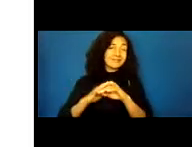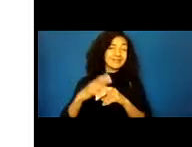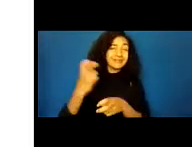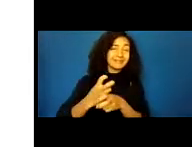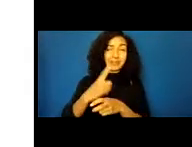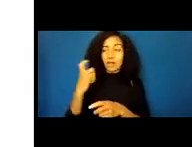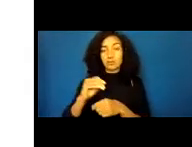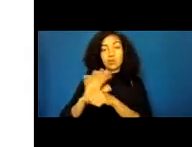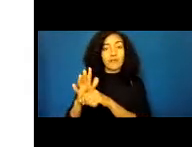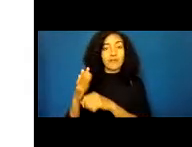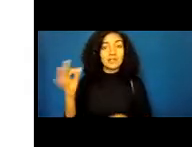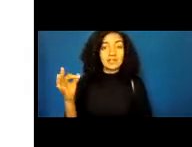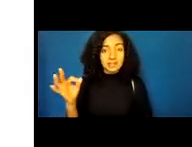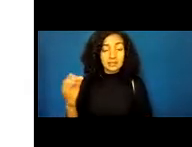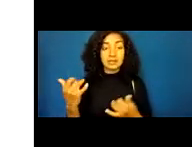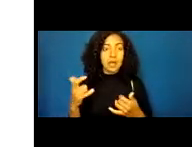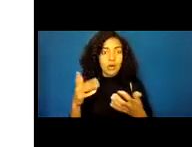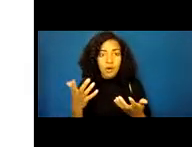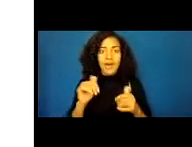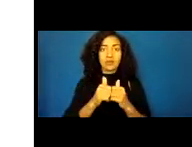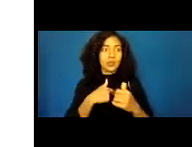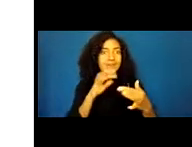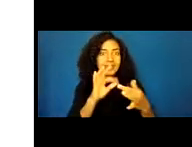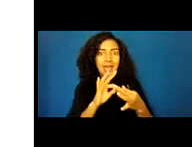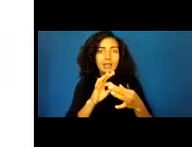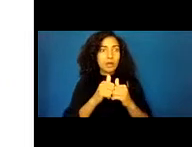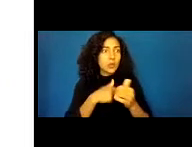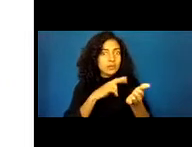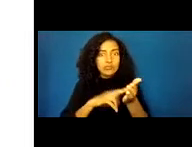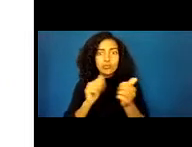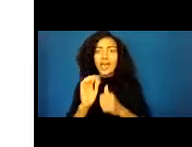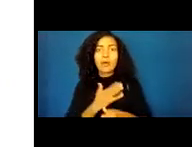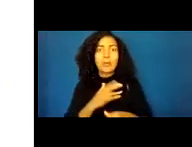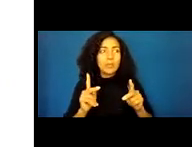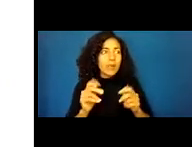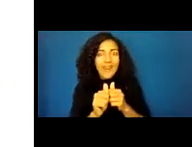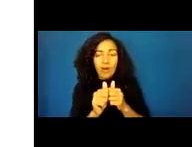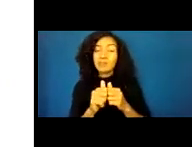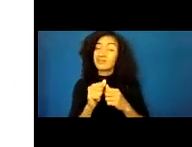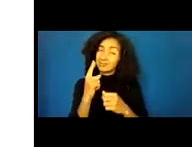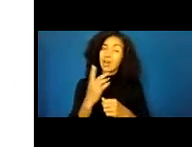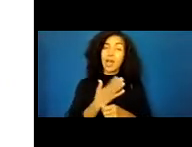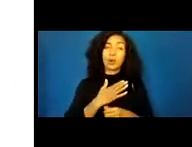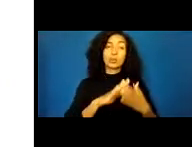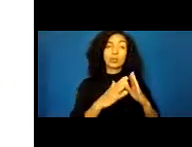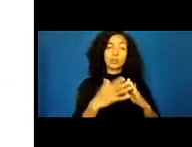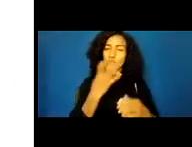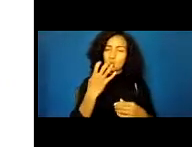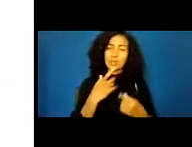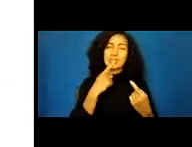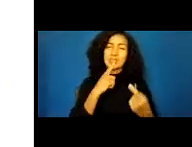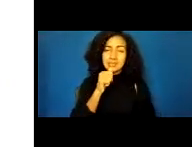find ways to connect. And so our people are suffering right now. Our grief has been